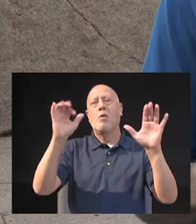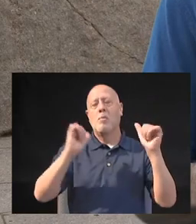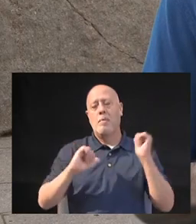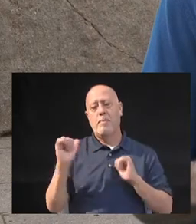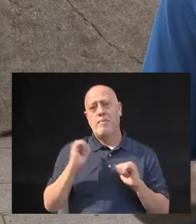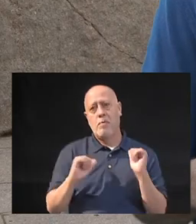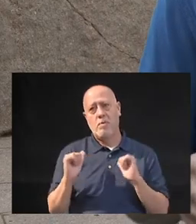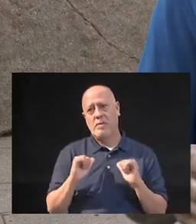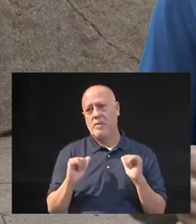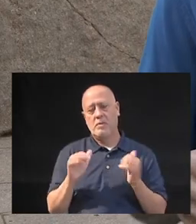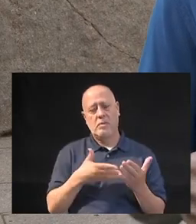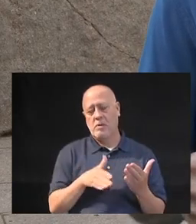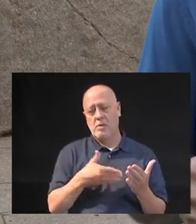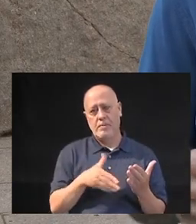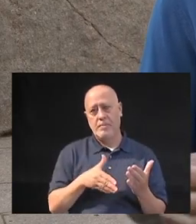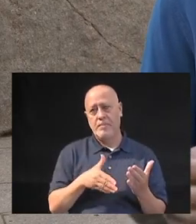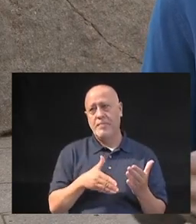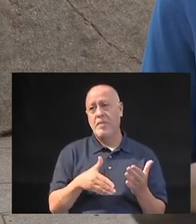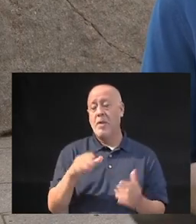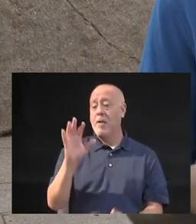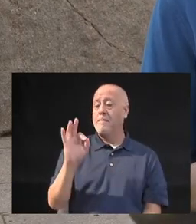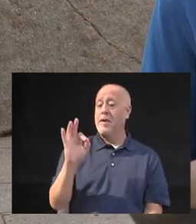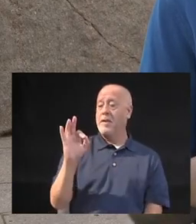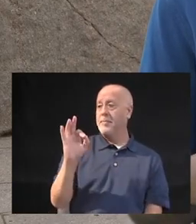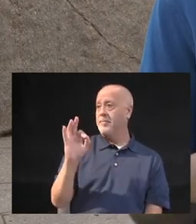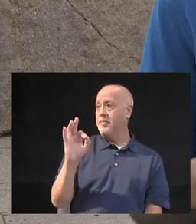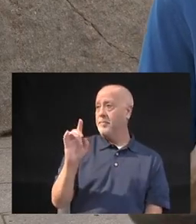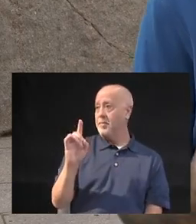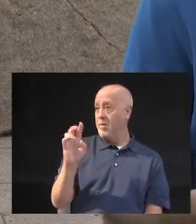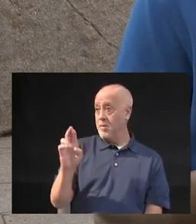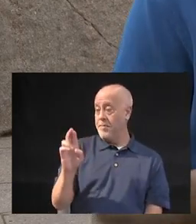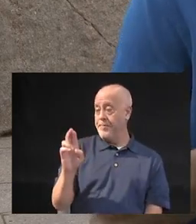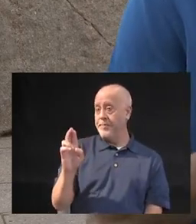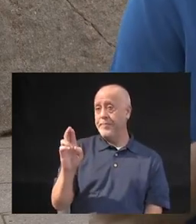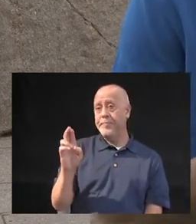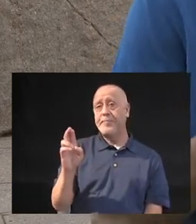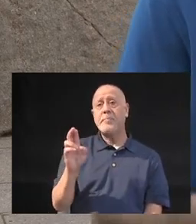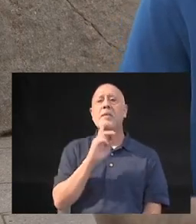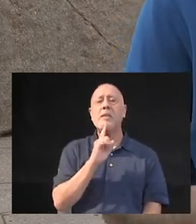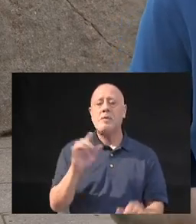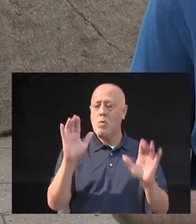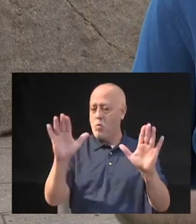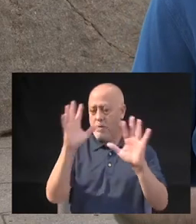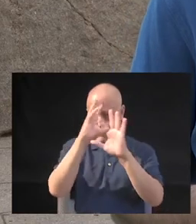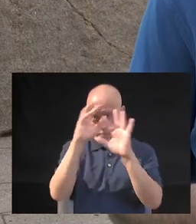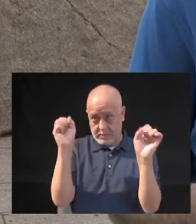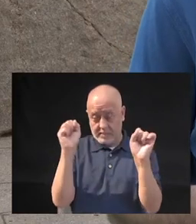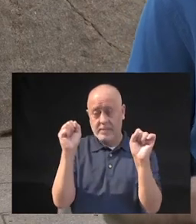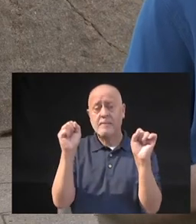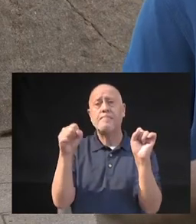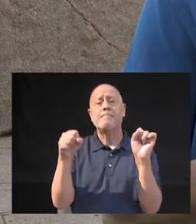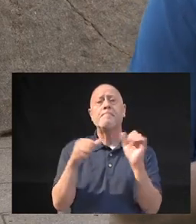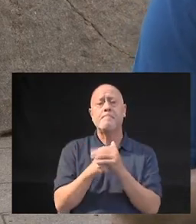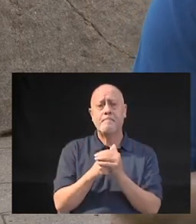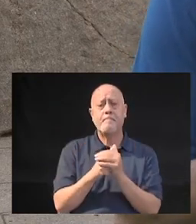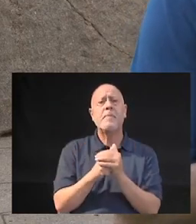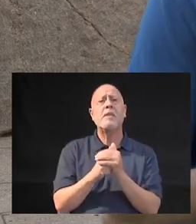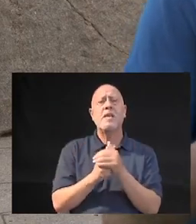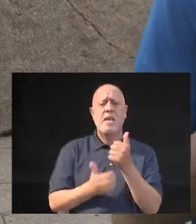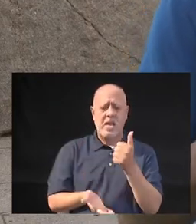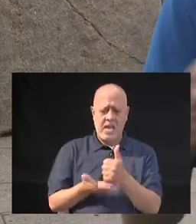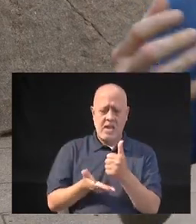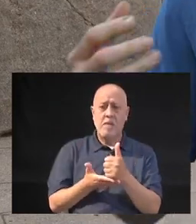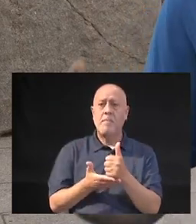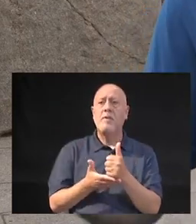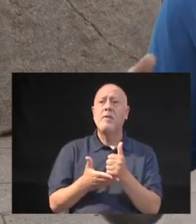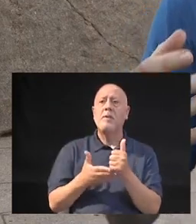performance. Now, Franklin Delano Roosevelt is a great president. He helped lead